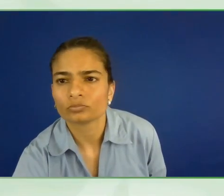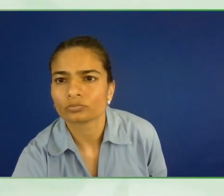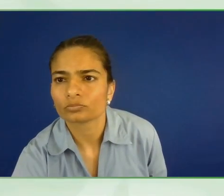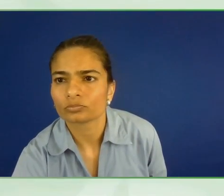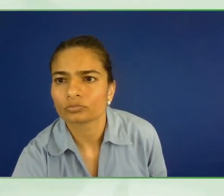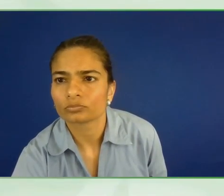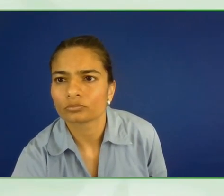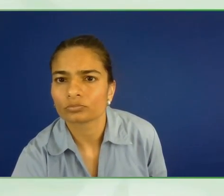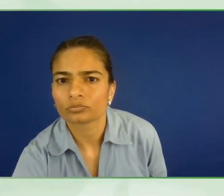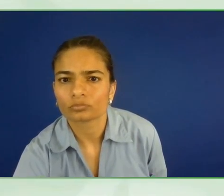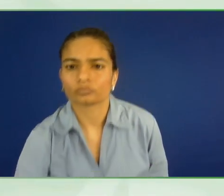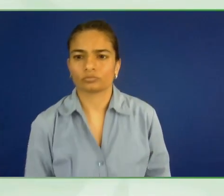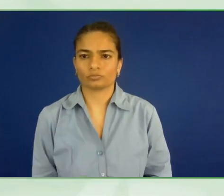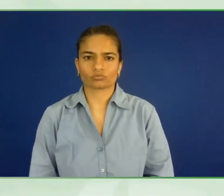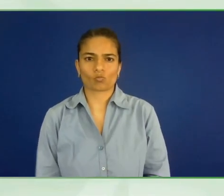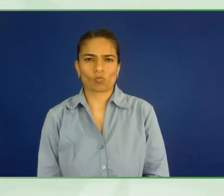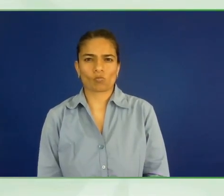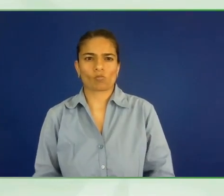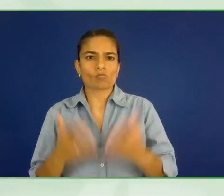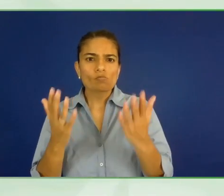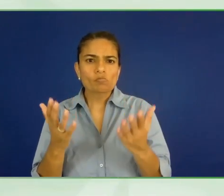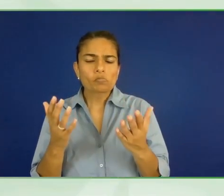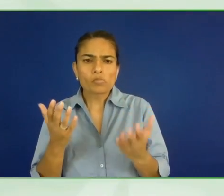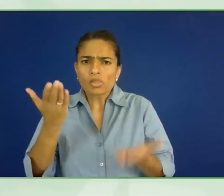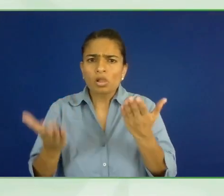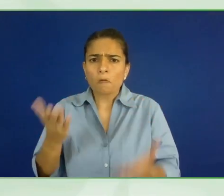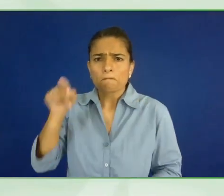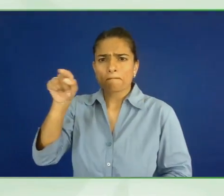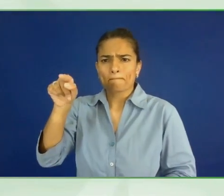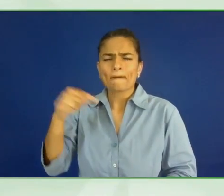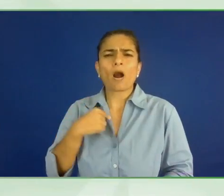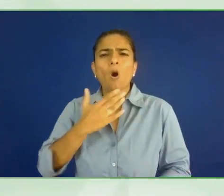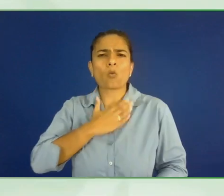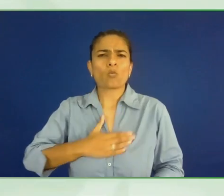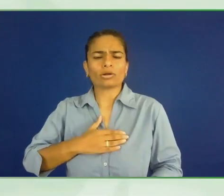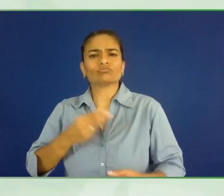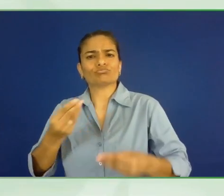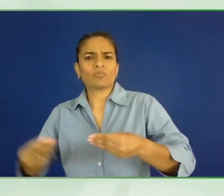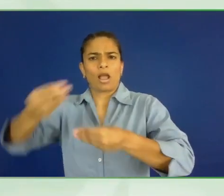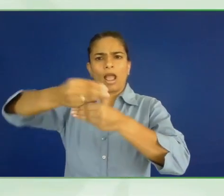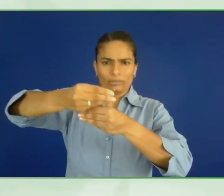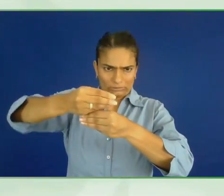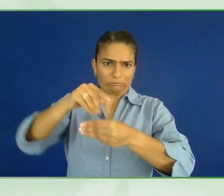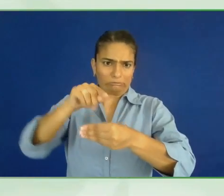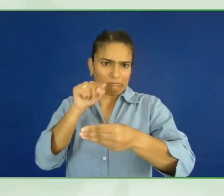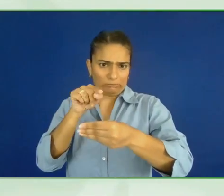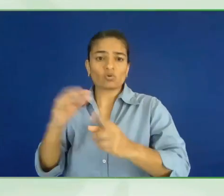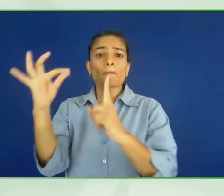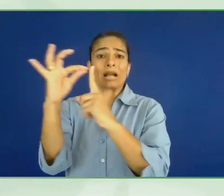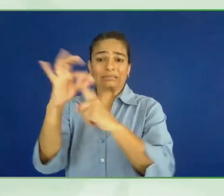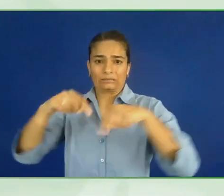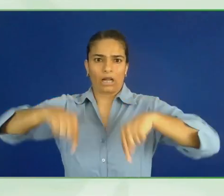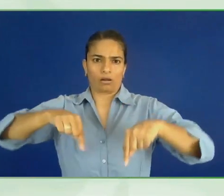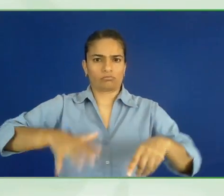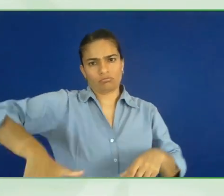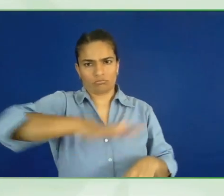I think just to add on to that, I think in Pakistan, particularly in our context, I was just talking to someone from other countries, I think India, Egypt, it's very